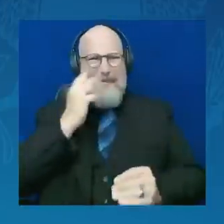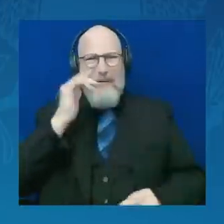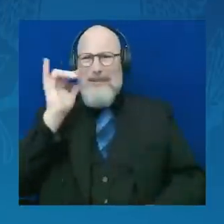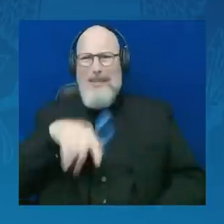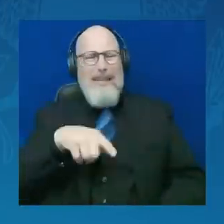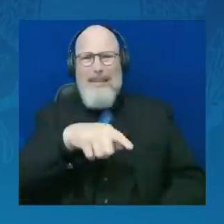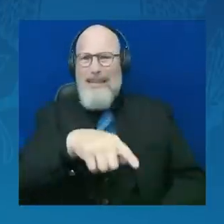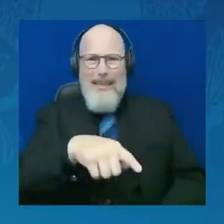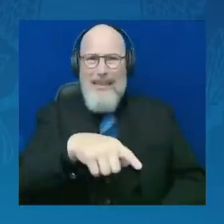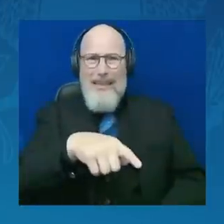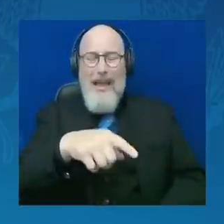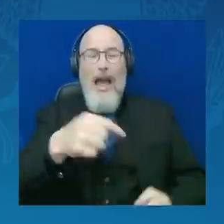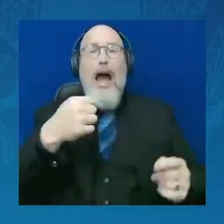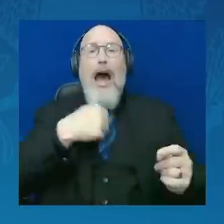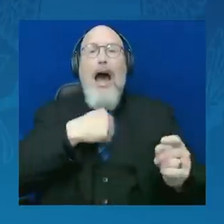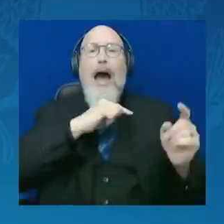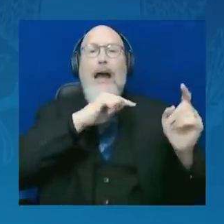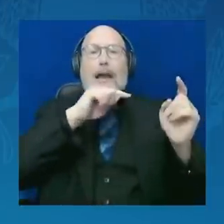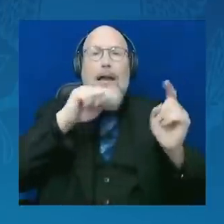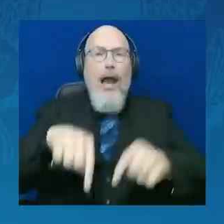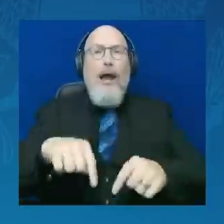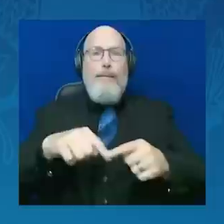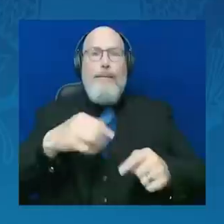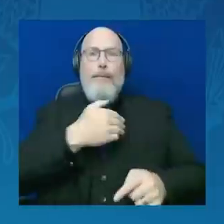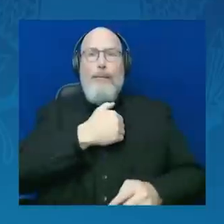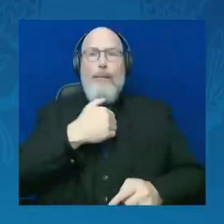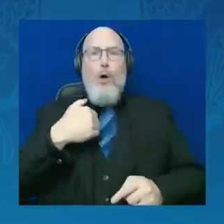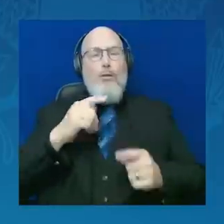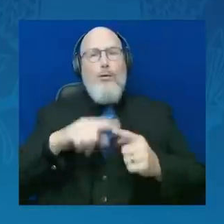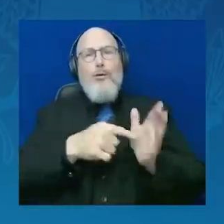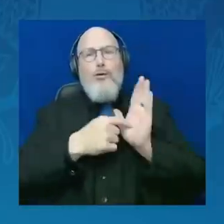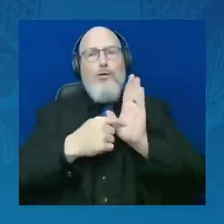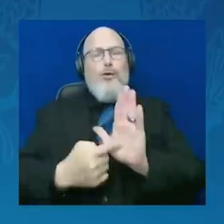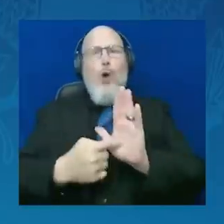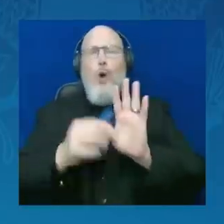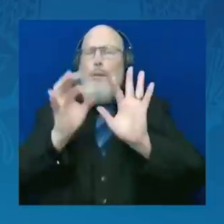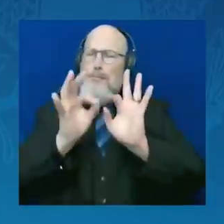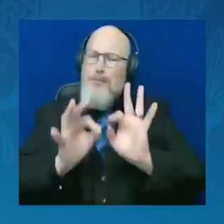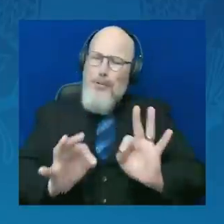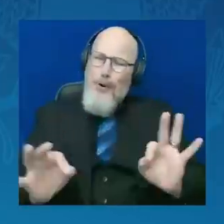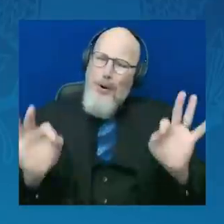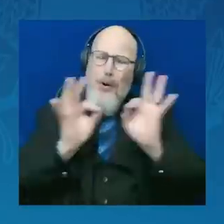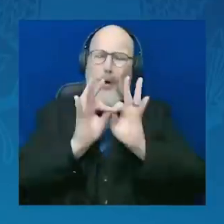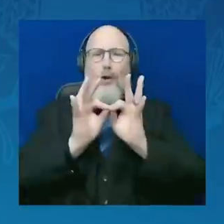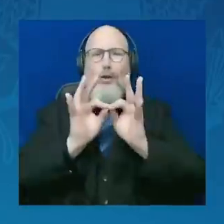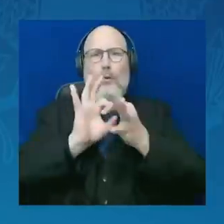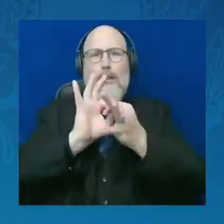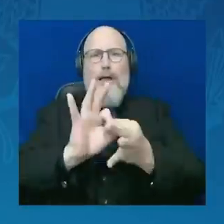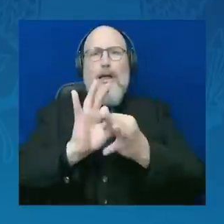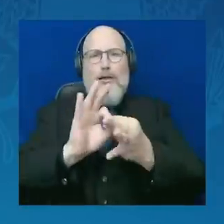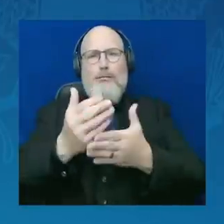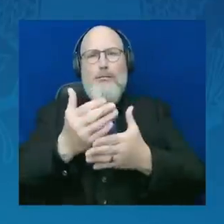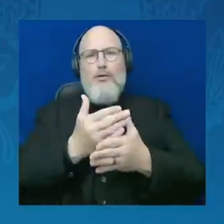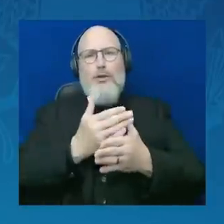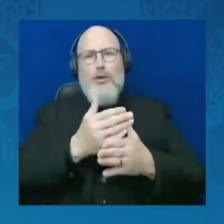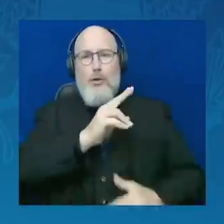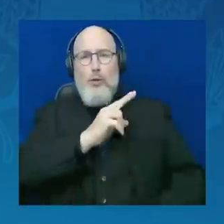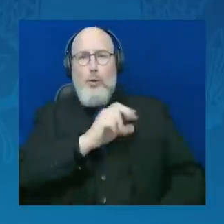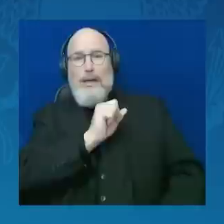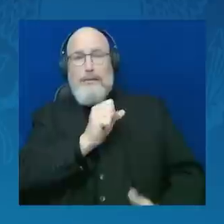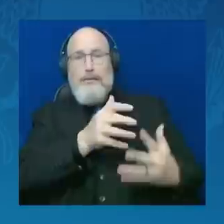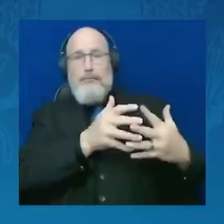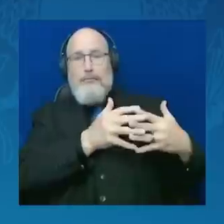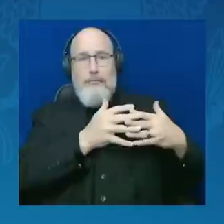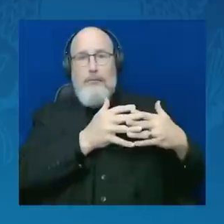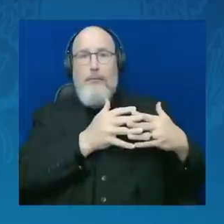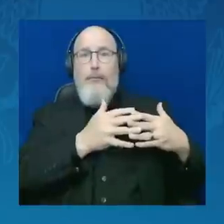the enduring and important relationship between the United States and Poland that again has been longstanding,